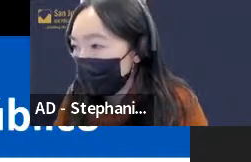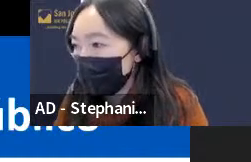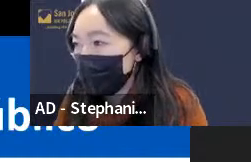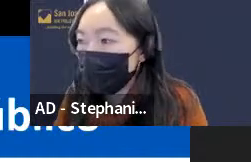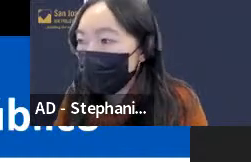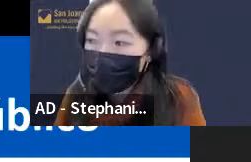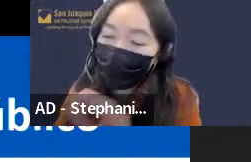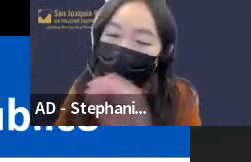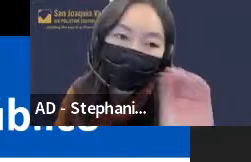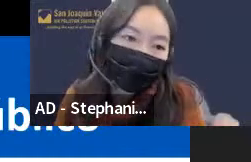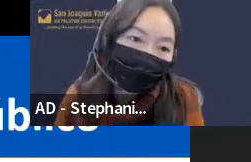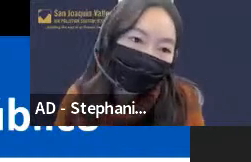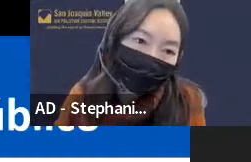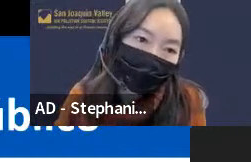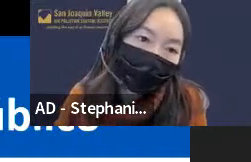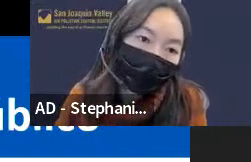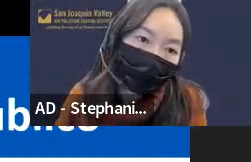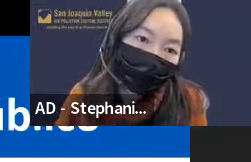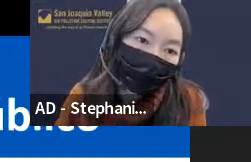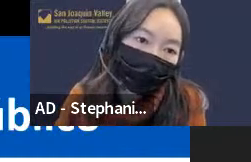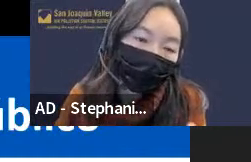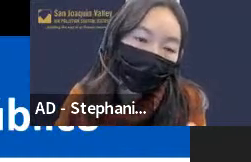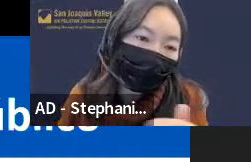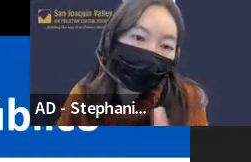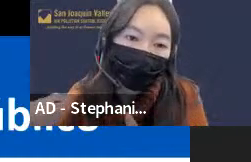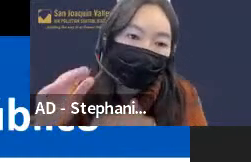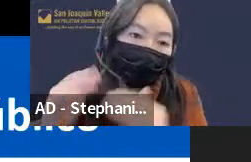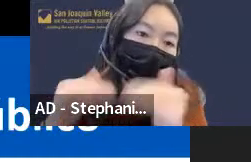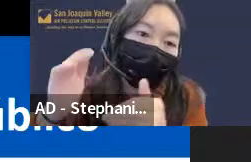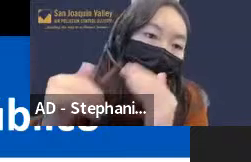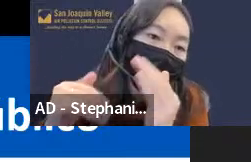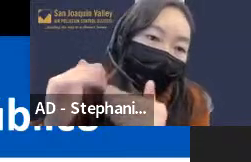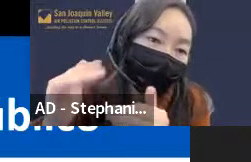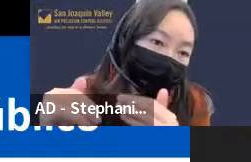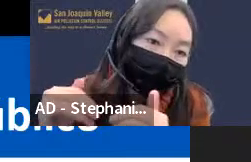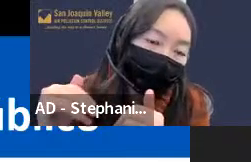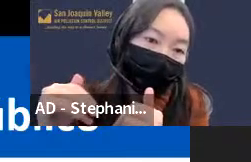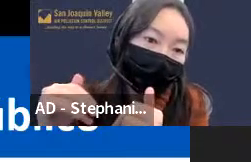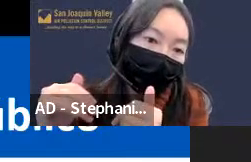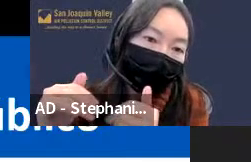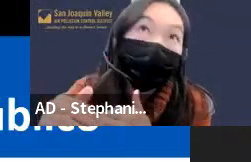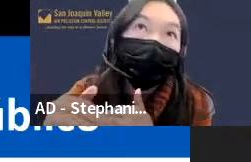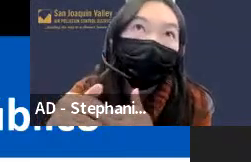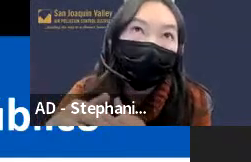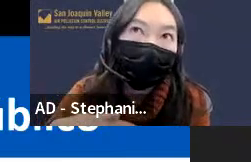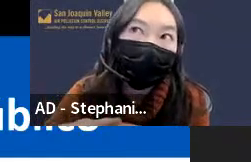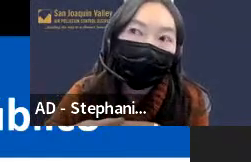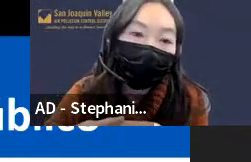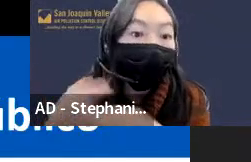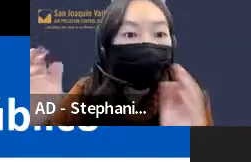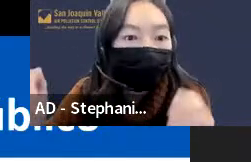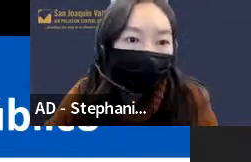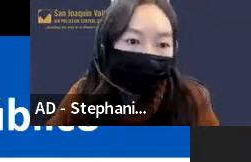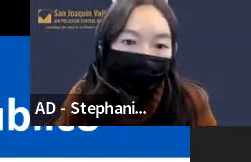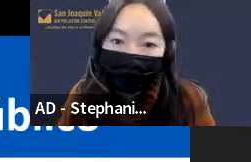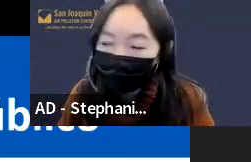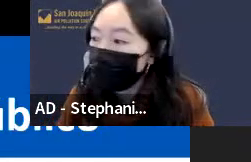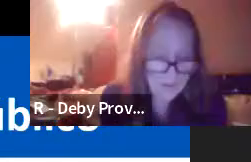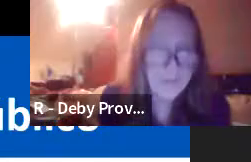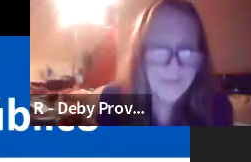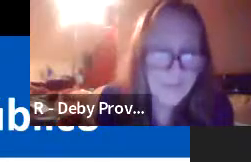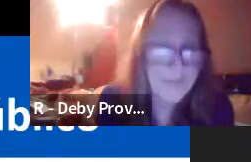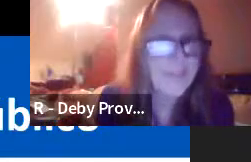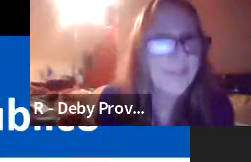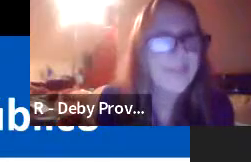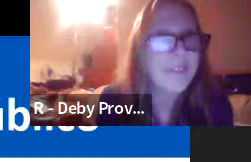general wrap up. And then if you go into each of the Google Docs, you'll see kind of the people that had been in each of the subcommittee or each of the breakout rooms.